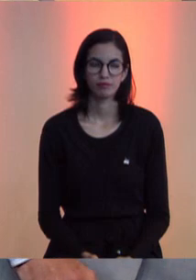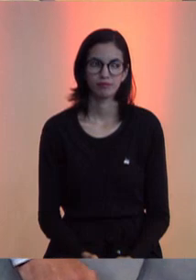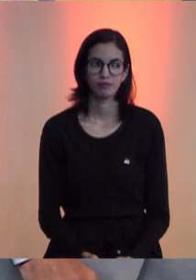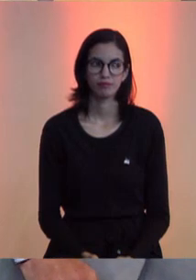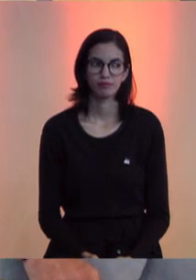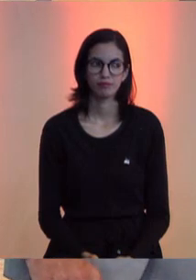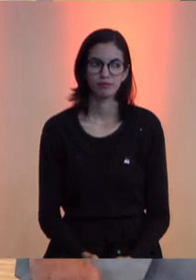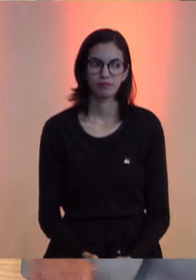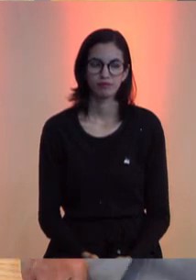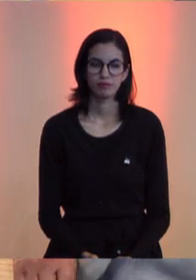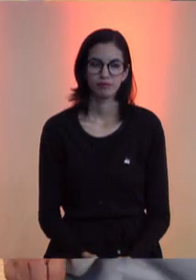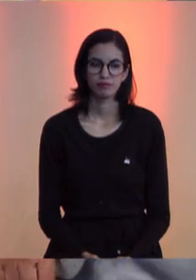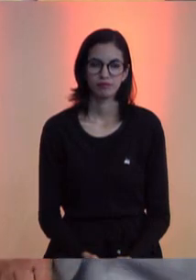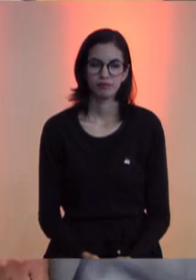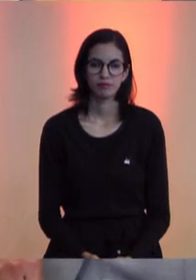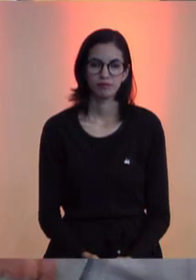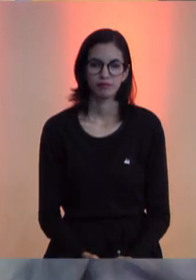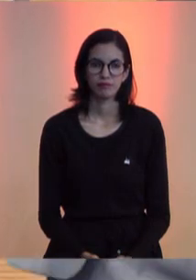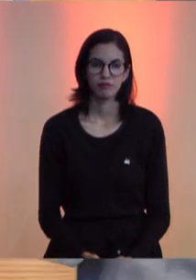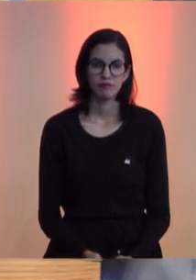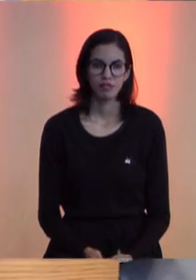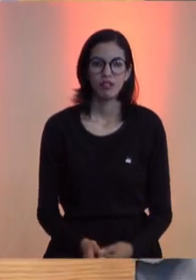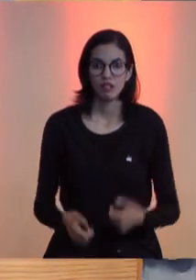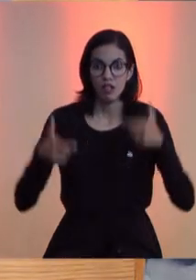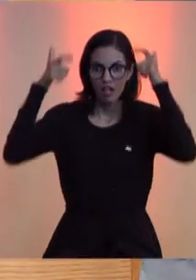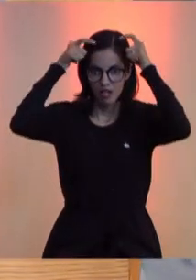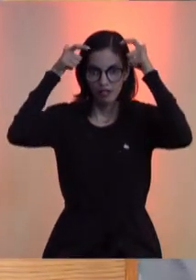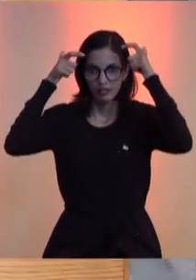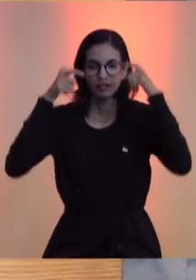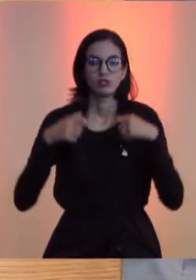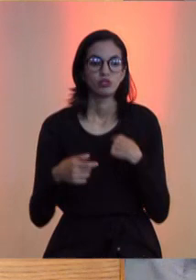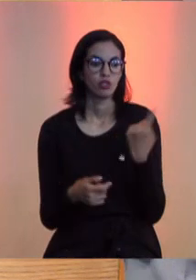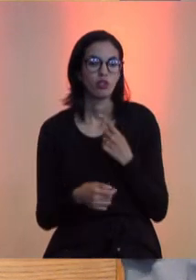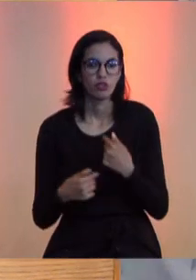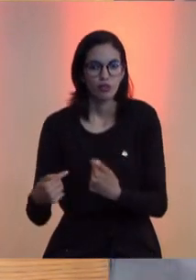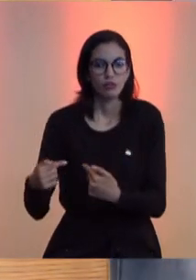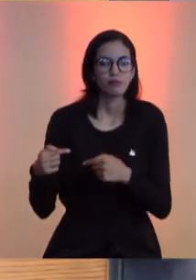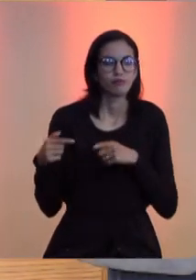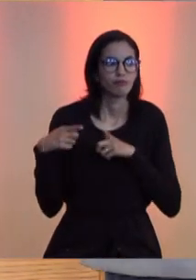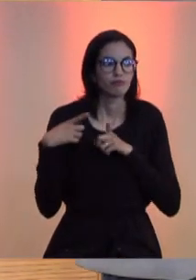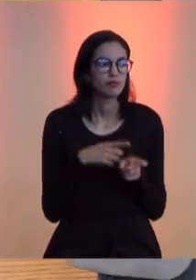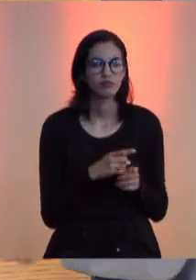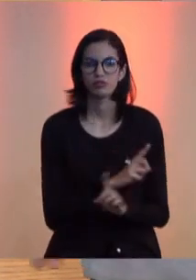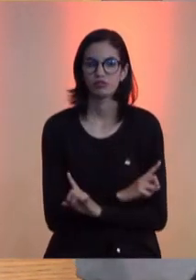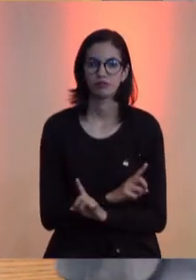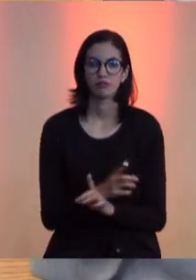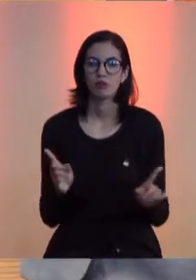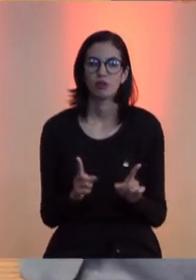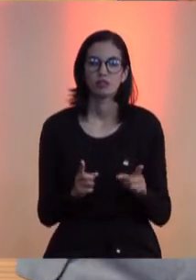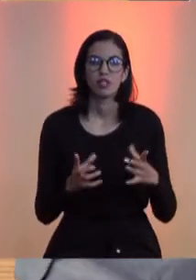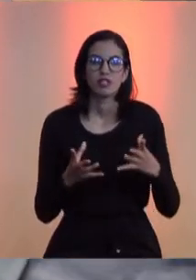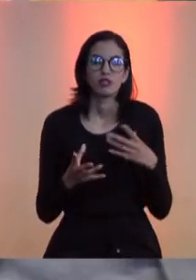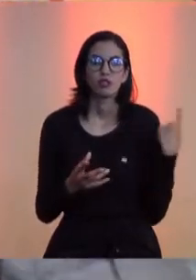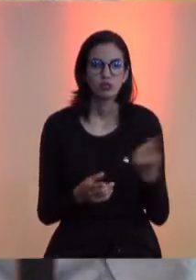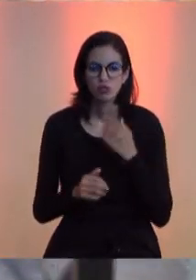pray about this. Creo que fue Abednego el que dijo, Rey Nabucodonosor, no necesitamos siquiera orar sobre esto. You see,